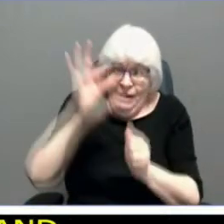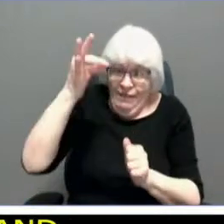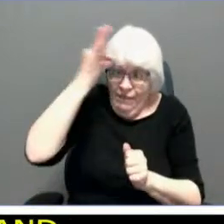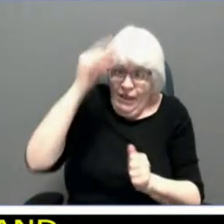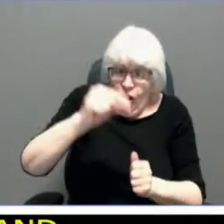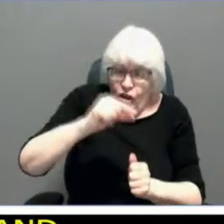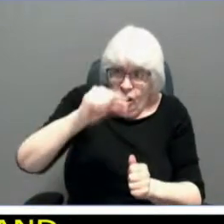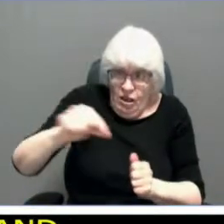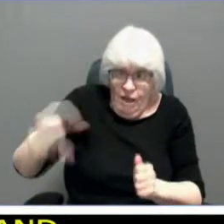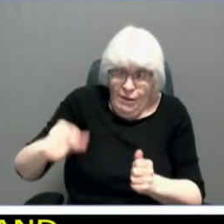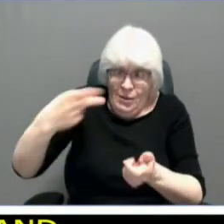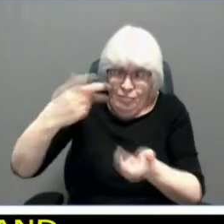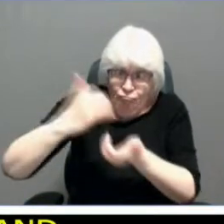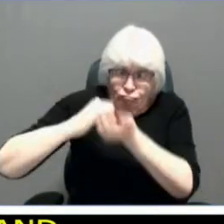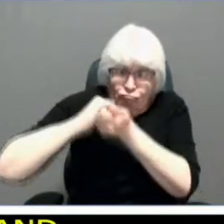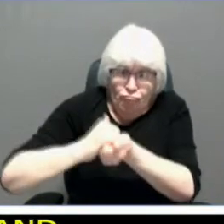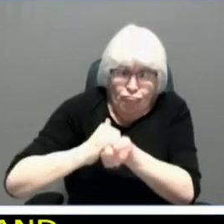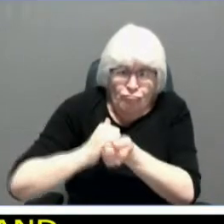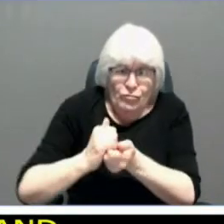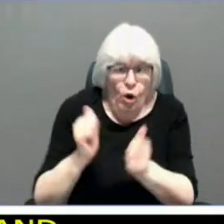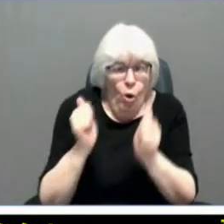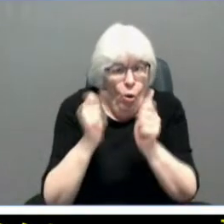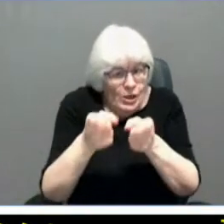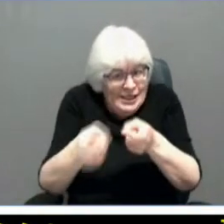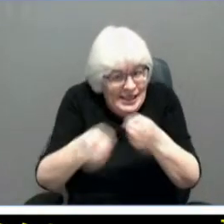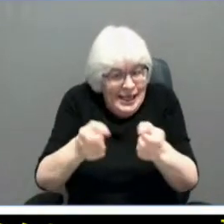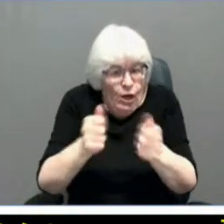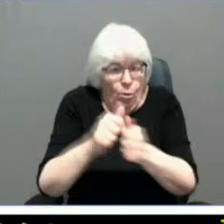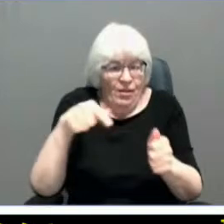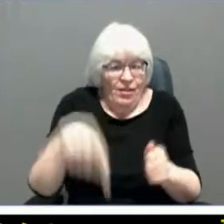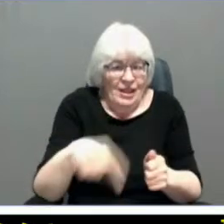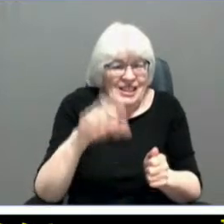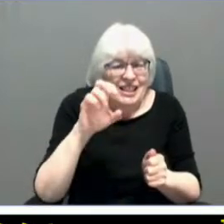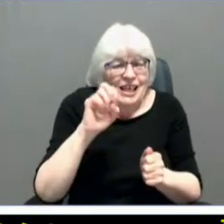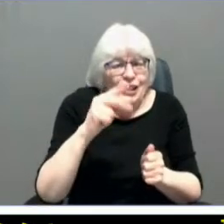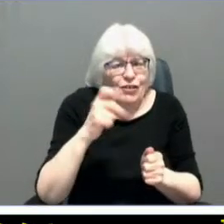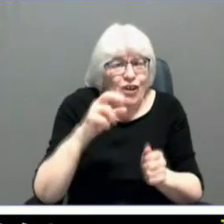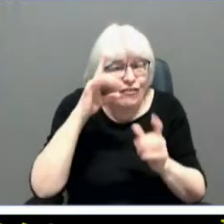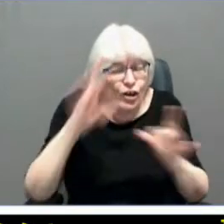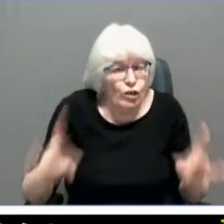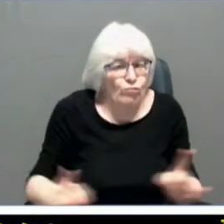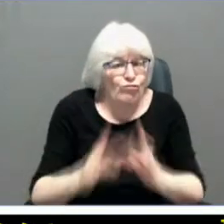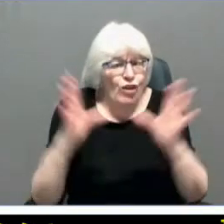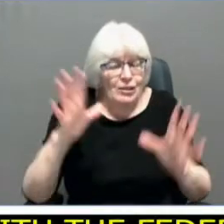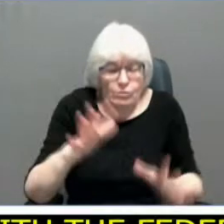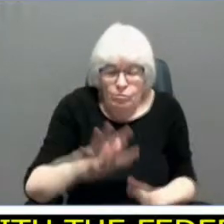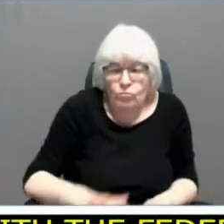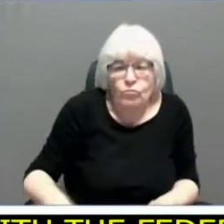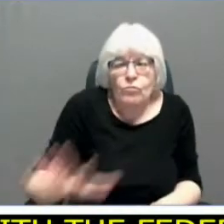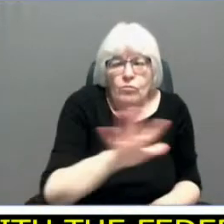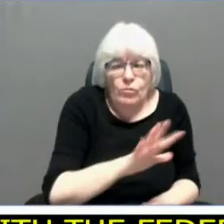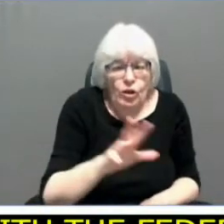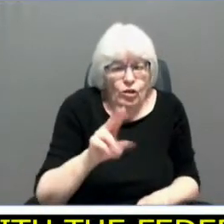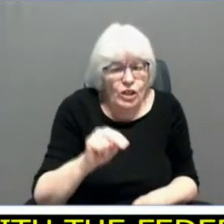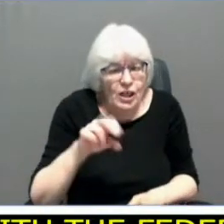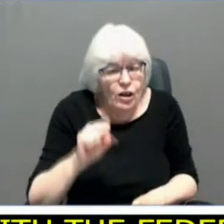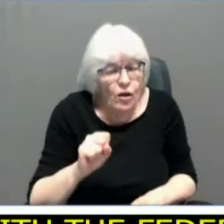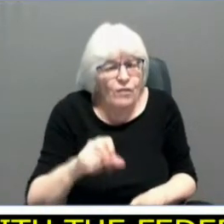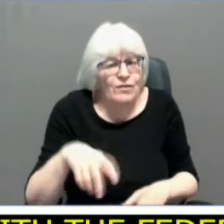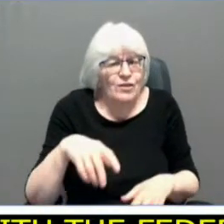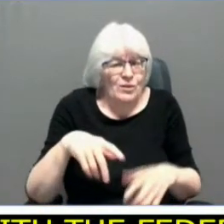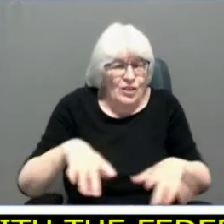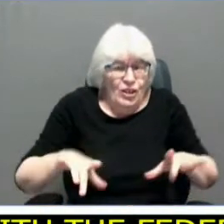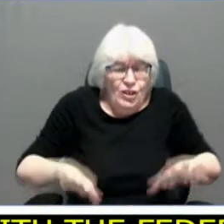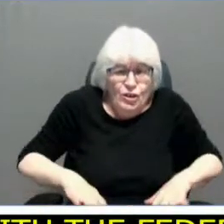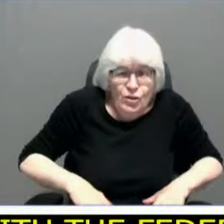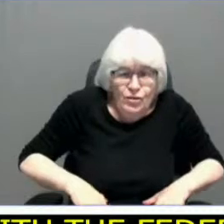with the energy crisis, allows us to unlock the potential across our provinces, whether it's in LNG, whether it's in Newfoundland and Labrador's offshore